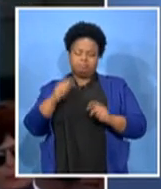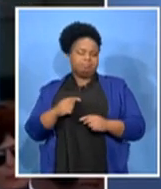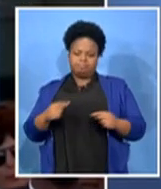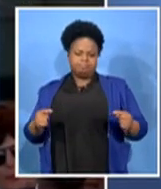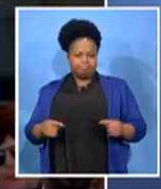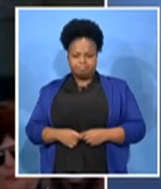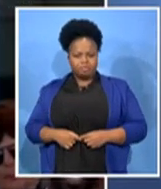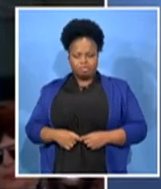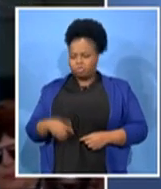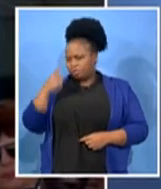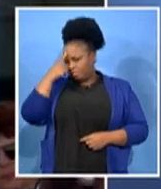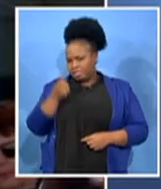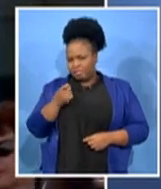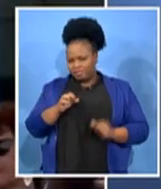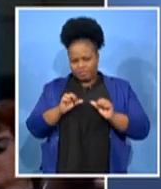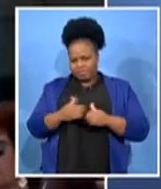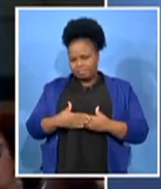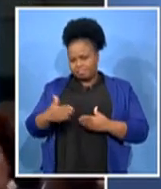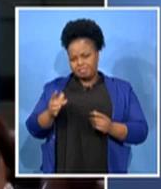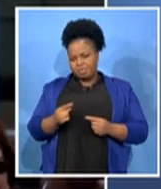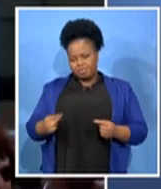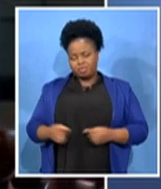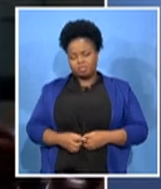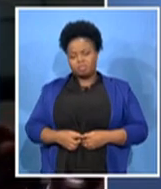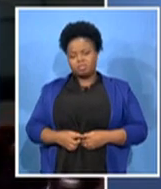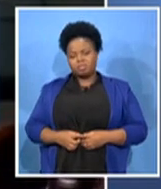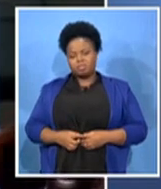So what is it that they can do? What I